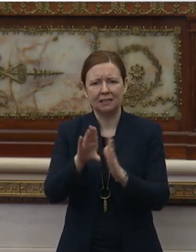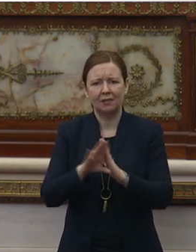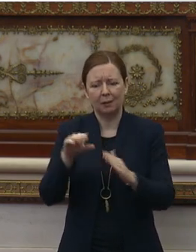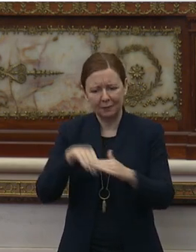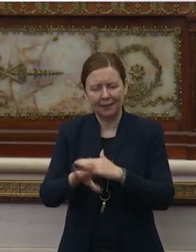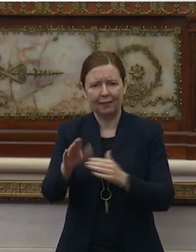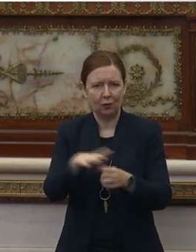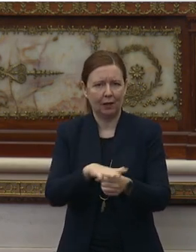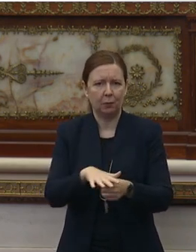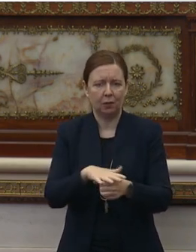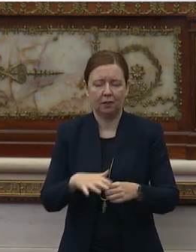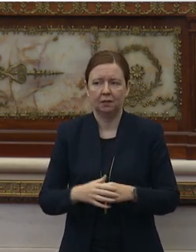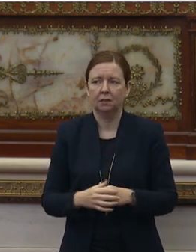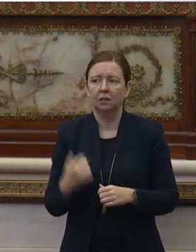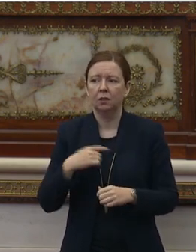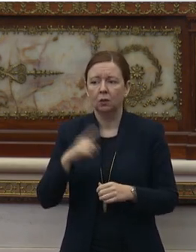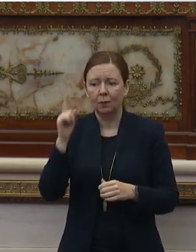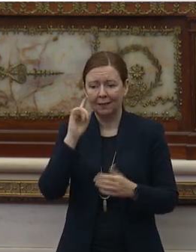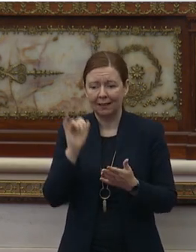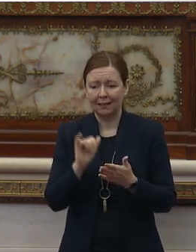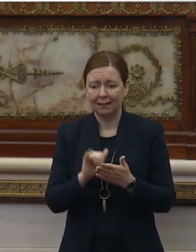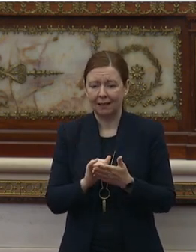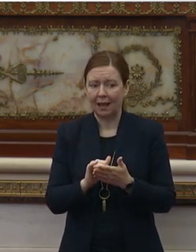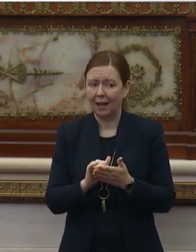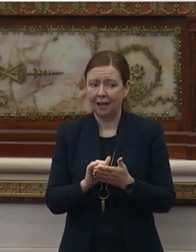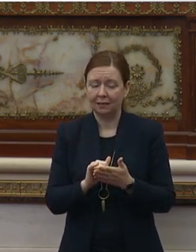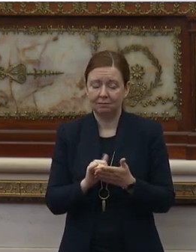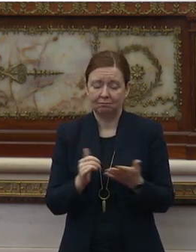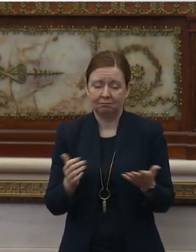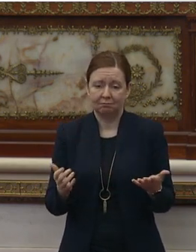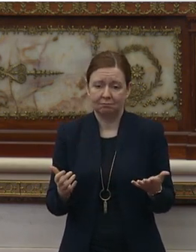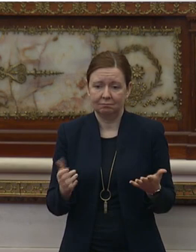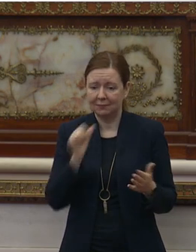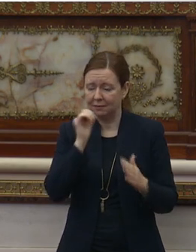their neighborhood. We think this is ultimately inequitable